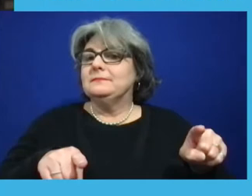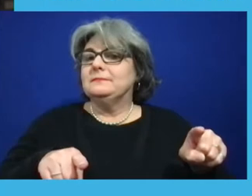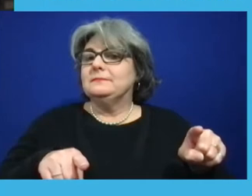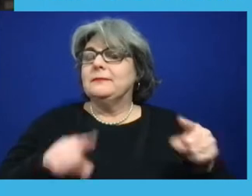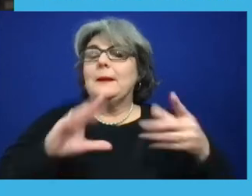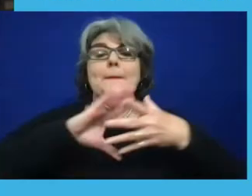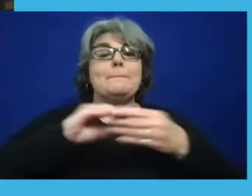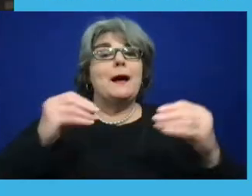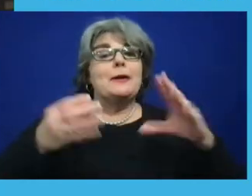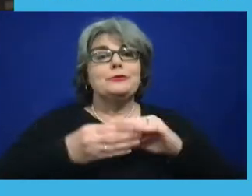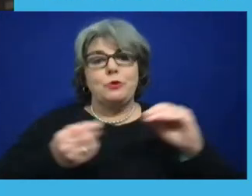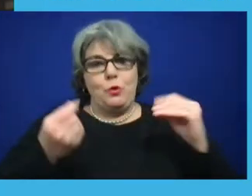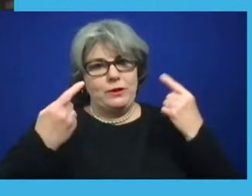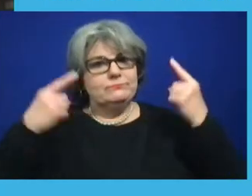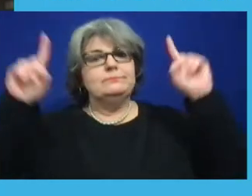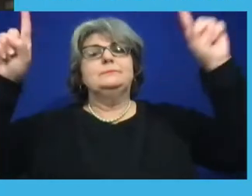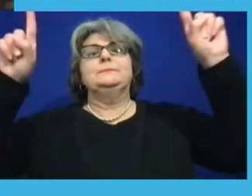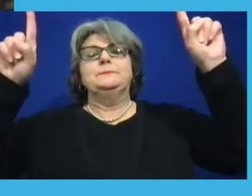Only in America